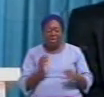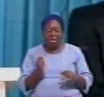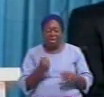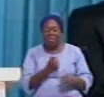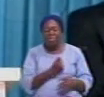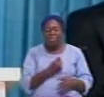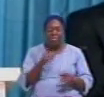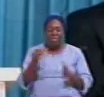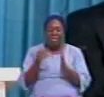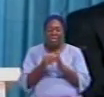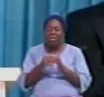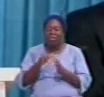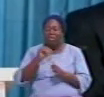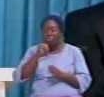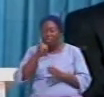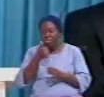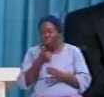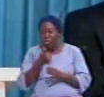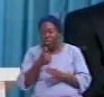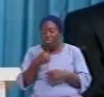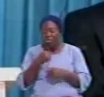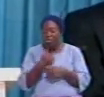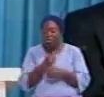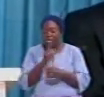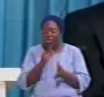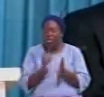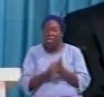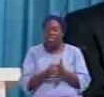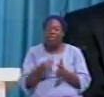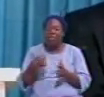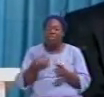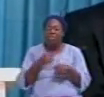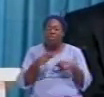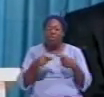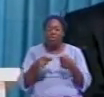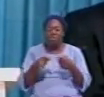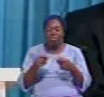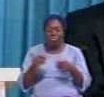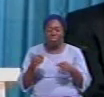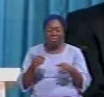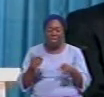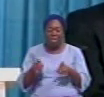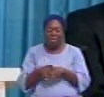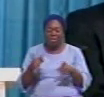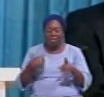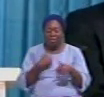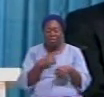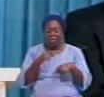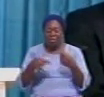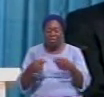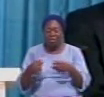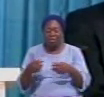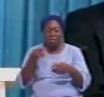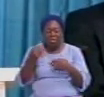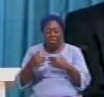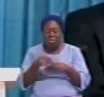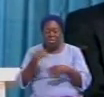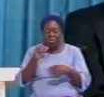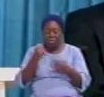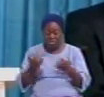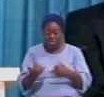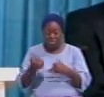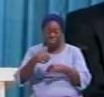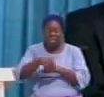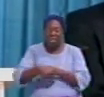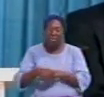tomorrow. And then want to make sure that as we go tonight, let's still extend